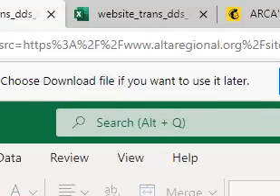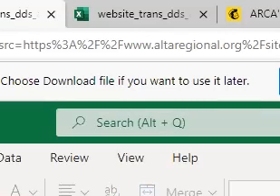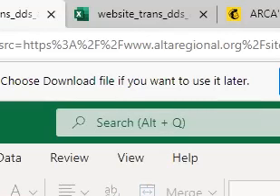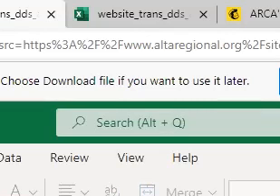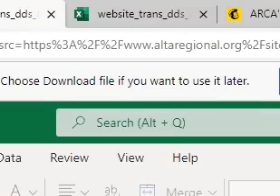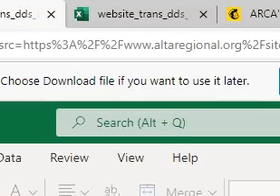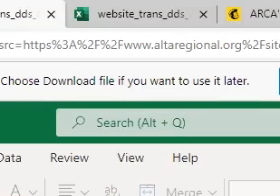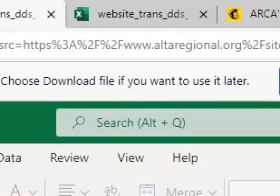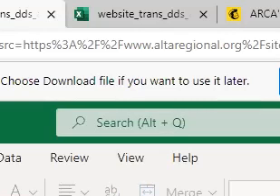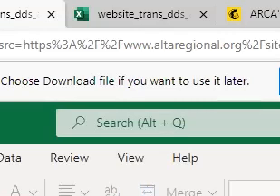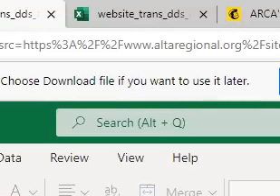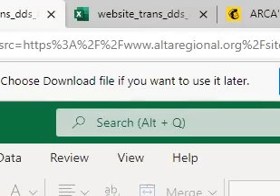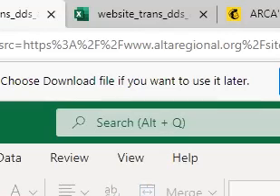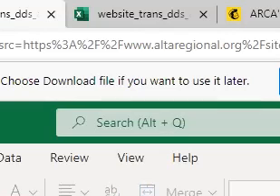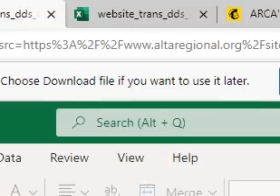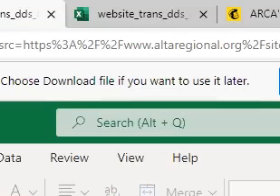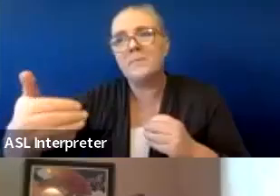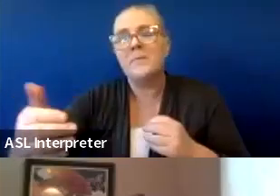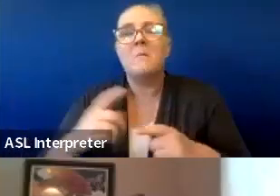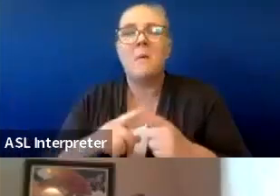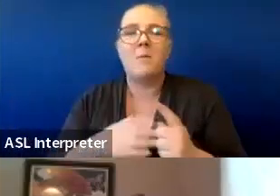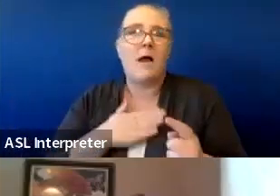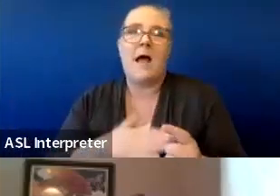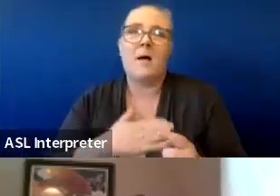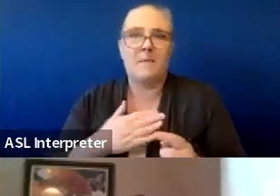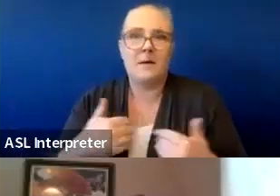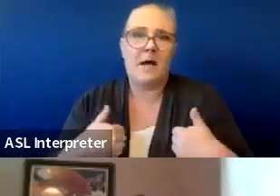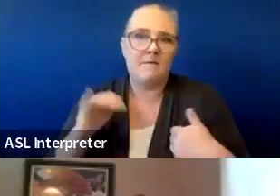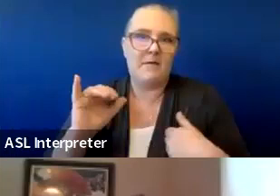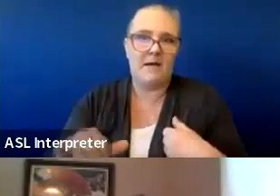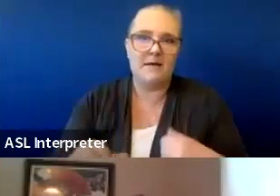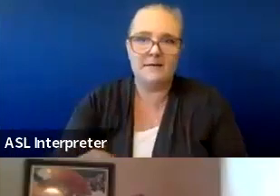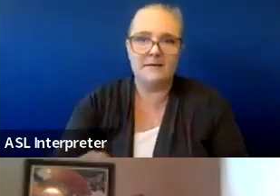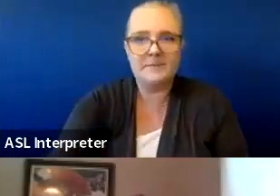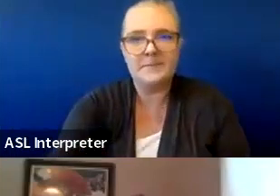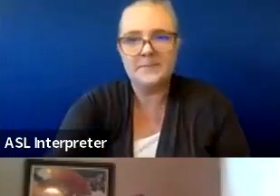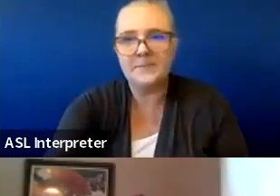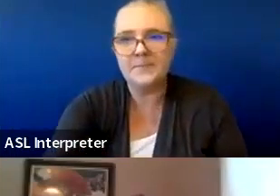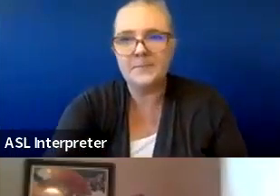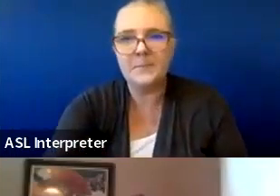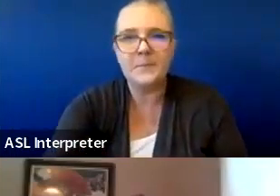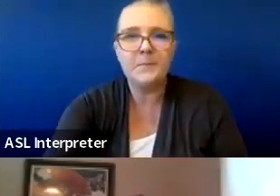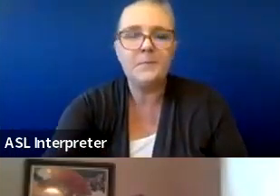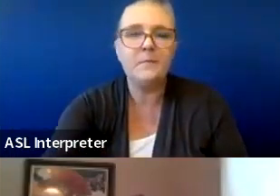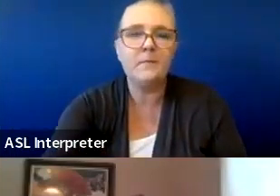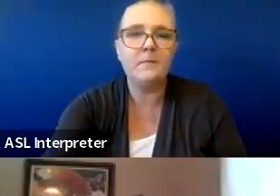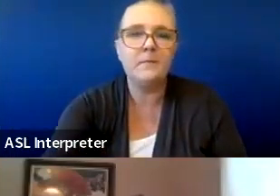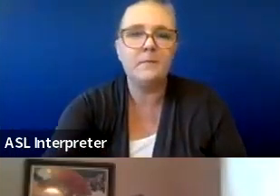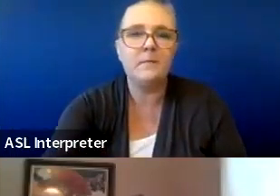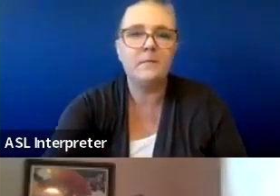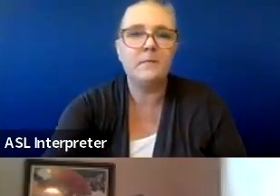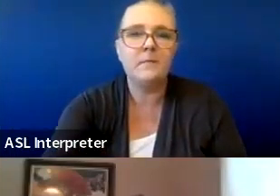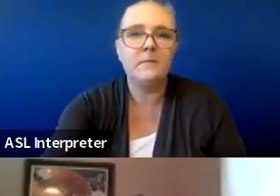very, very happy to have that in progress. So I wanted to share that with